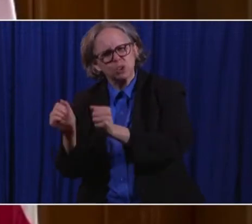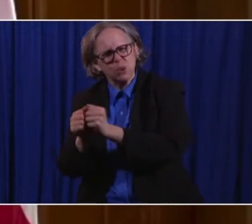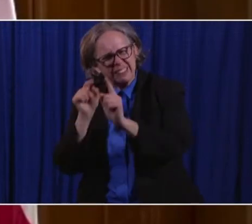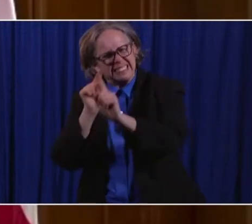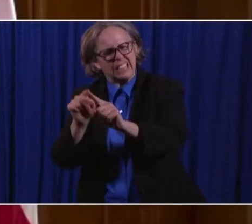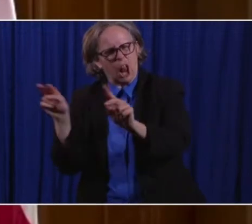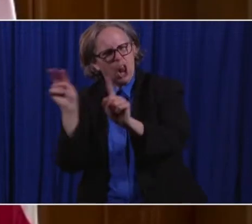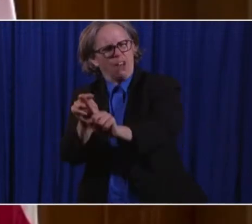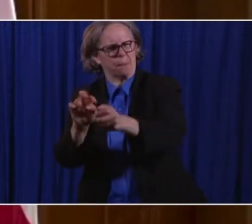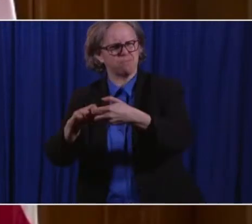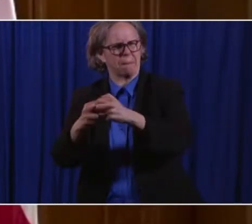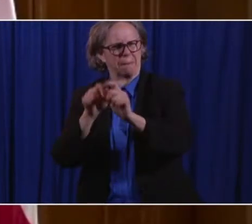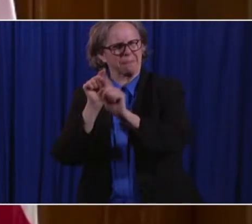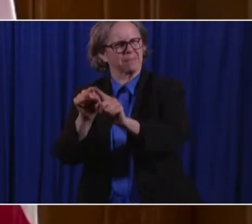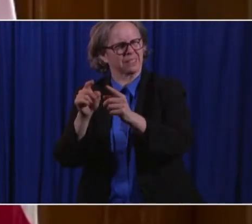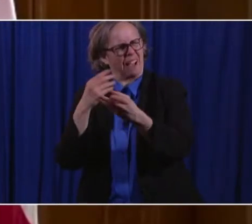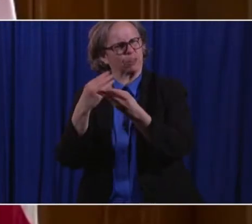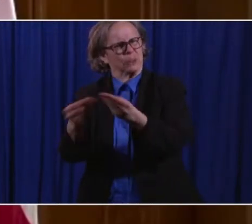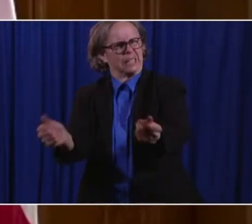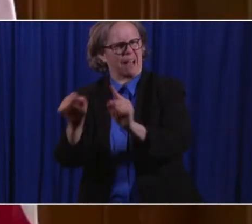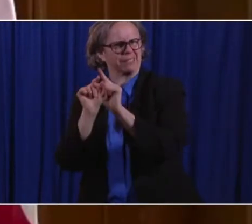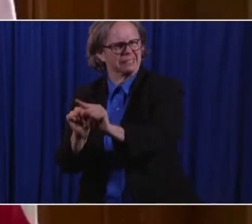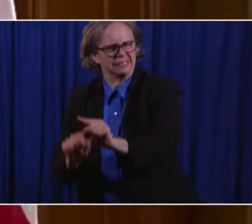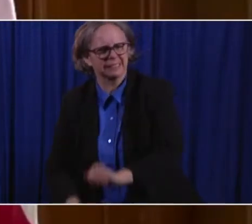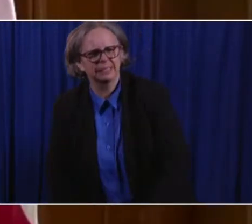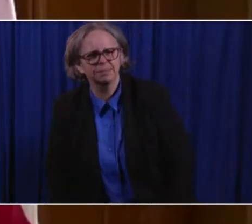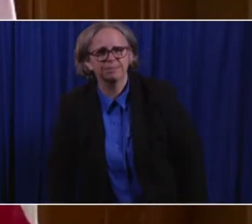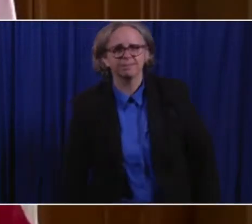Next question is from Justin Dennis at MahoningMatters.com.